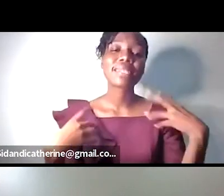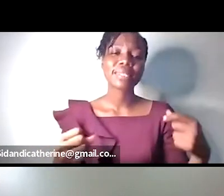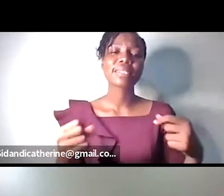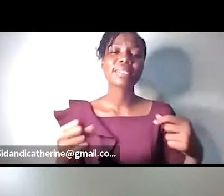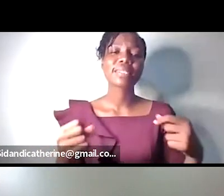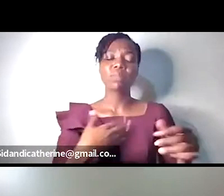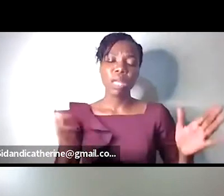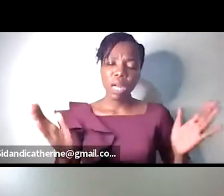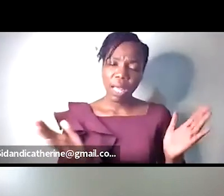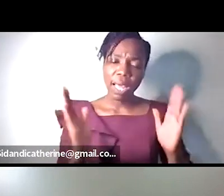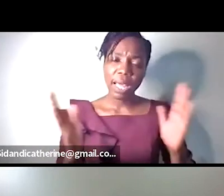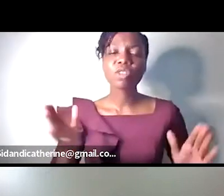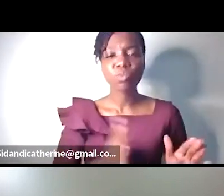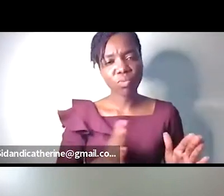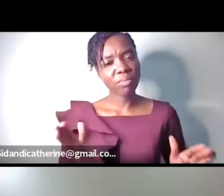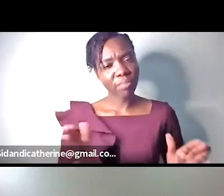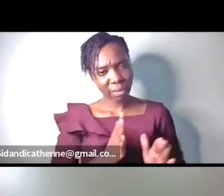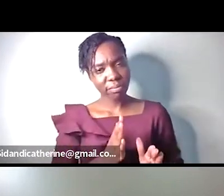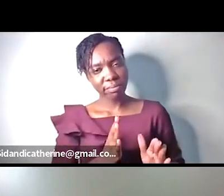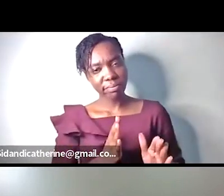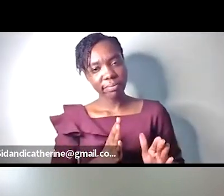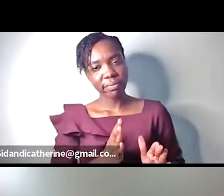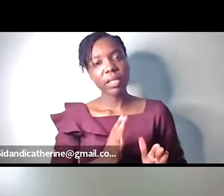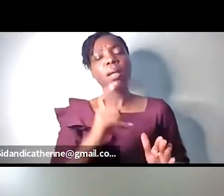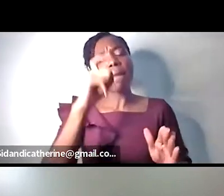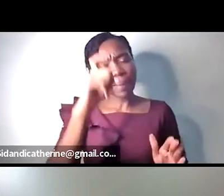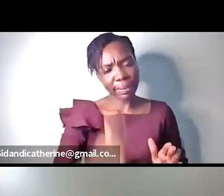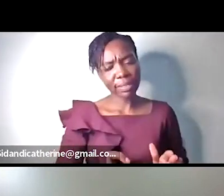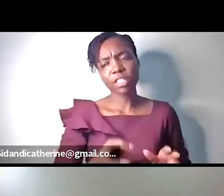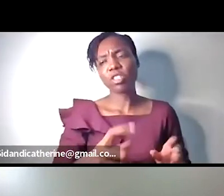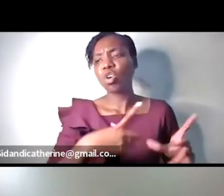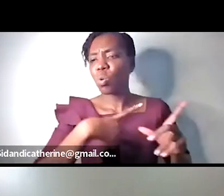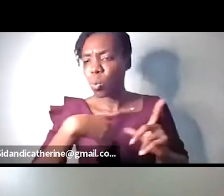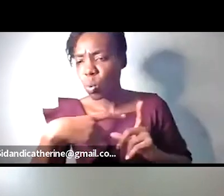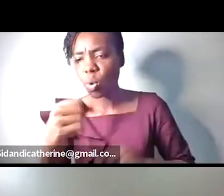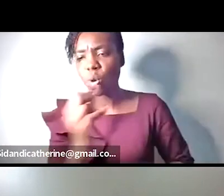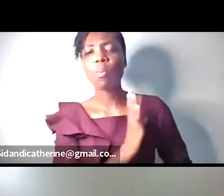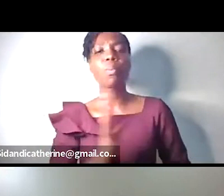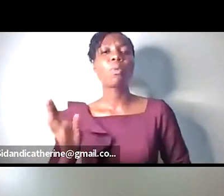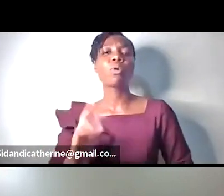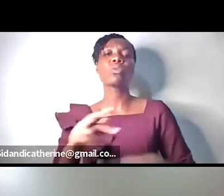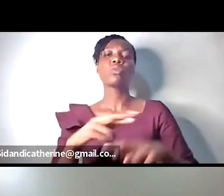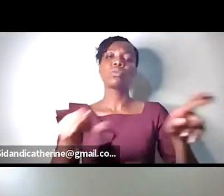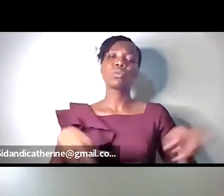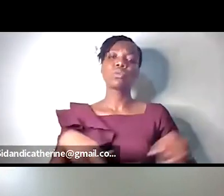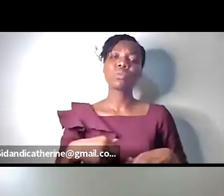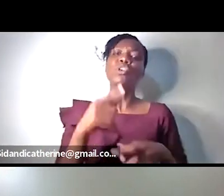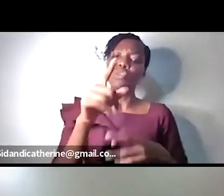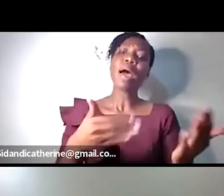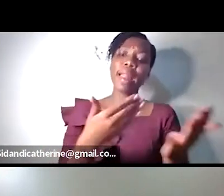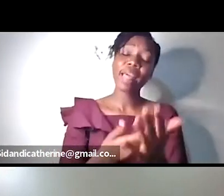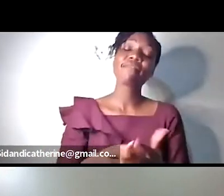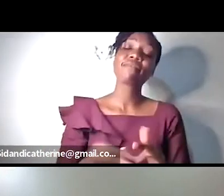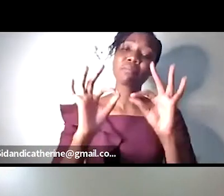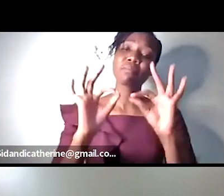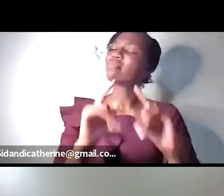here to do. Let us go out there in the boardroom. Do not arrive in the boardroom smart, but arrive smart with